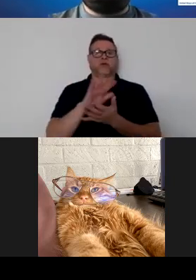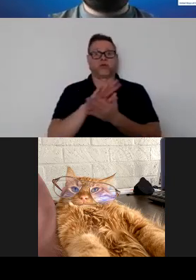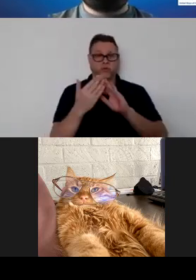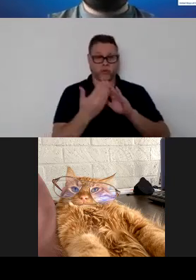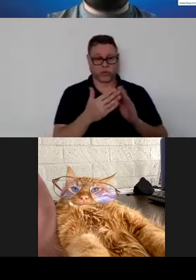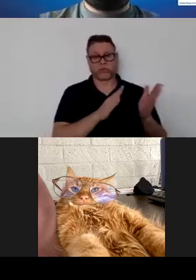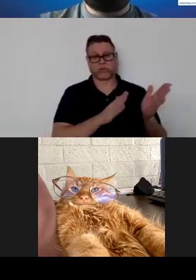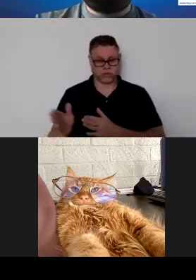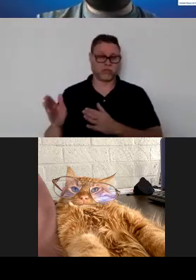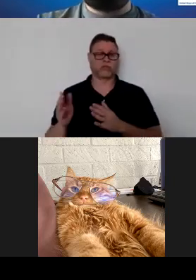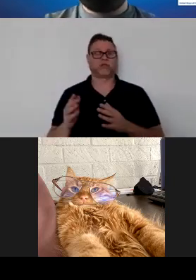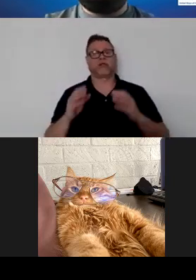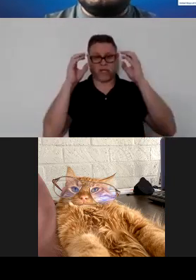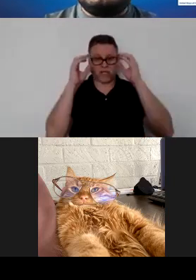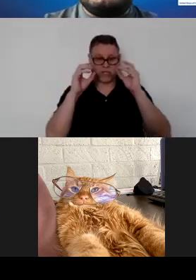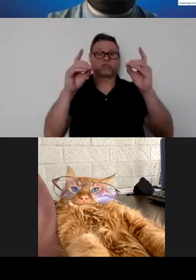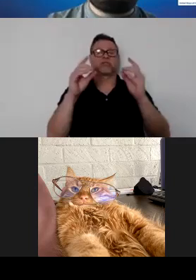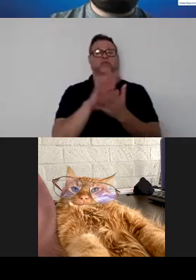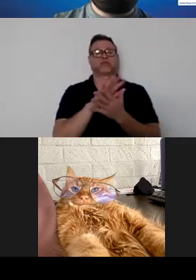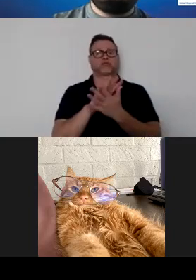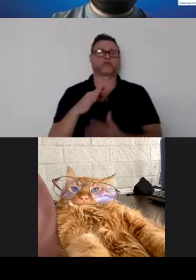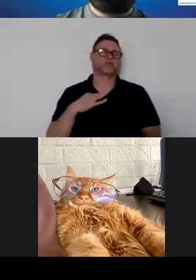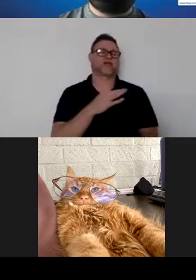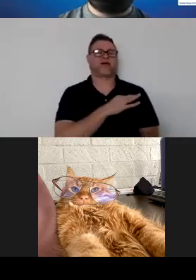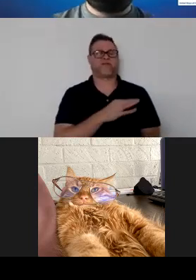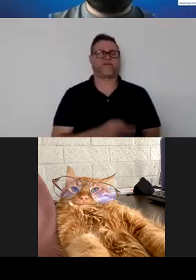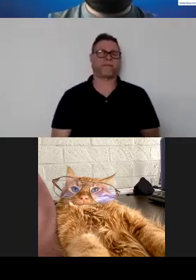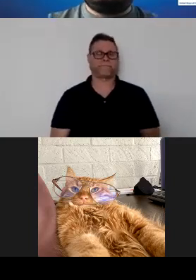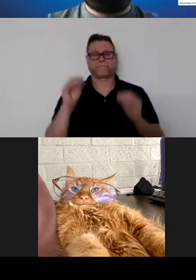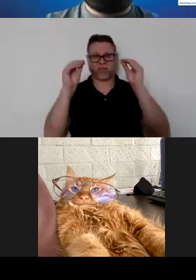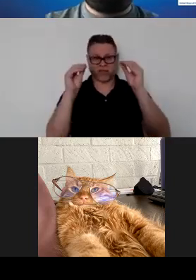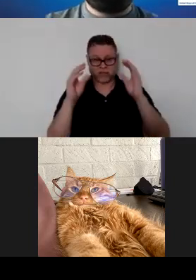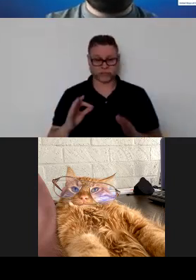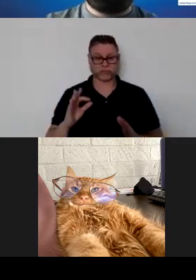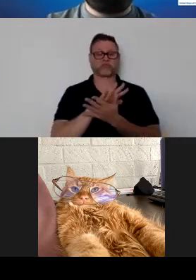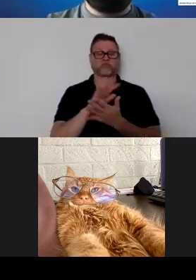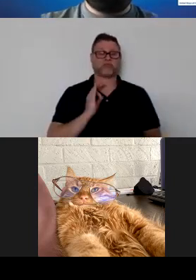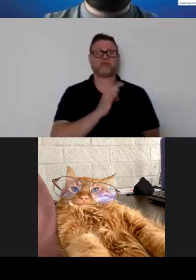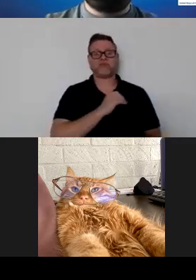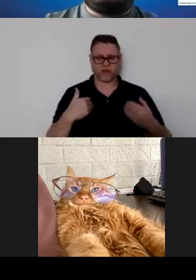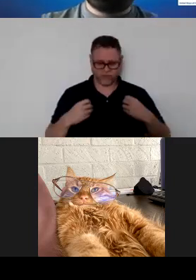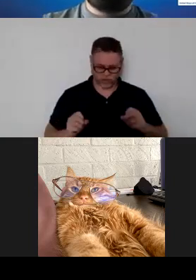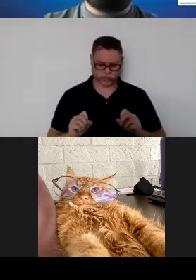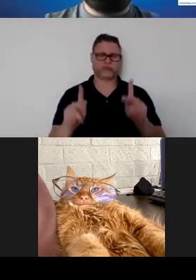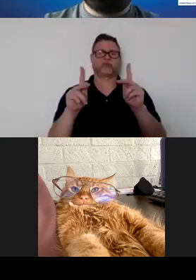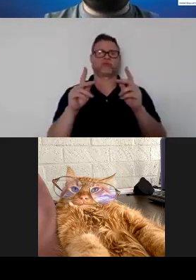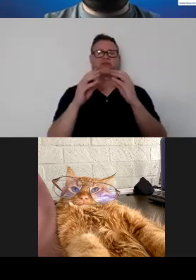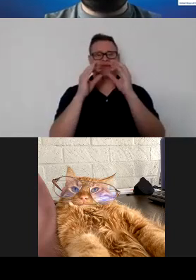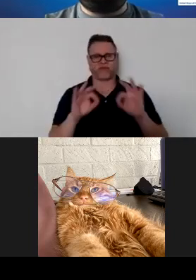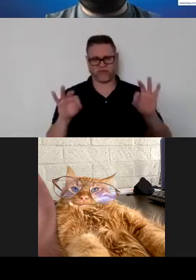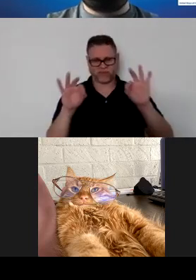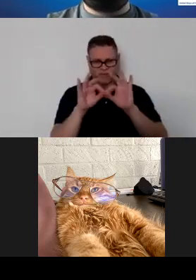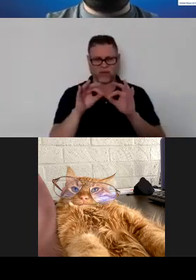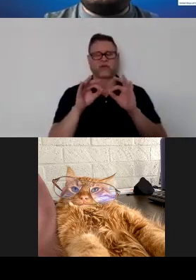engagement opportunities for educators and school staff. Teachers and school staff should have opportunities to value and learn from